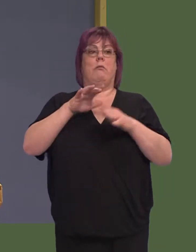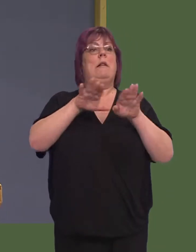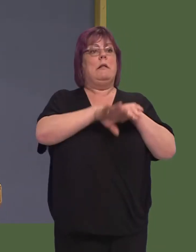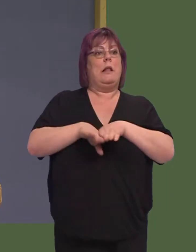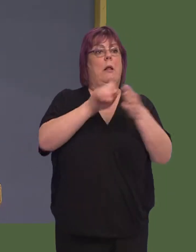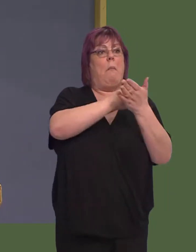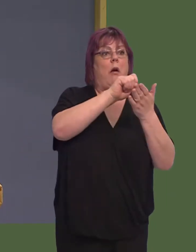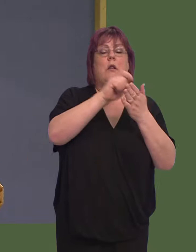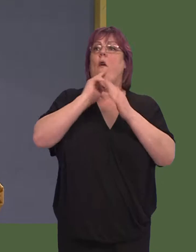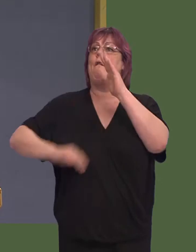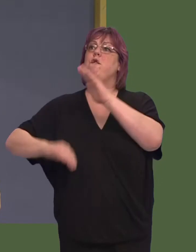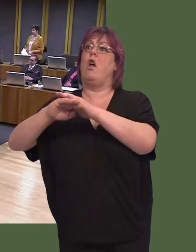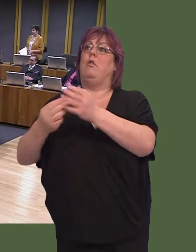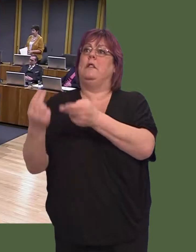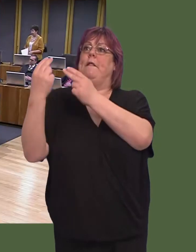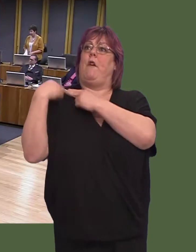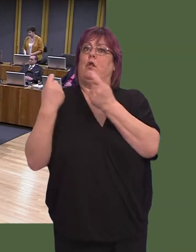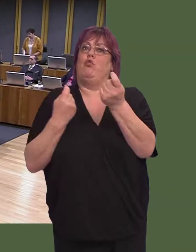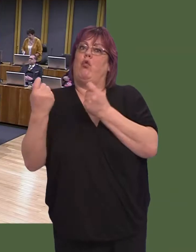control over devolved areas?